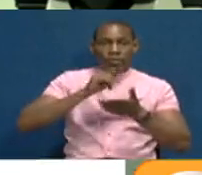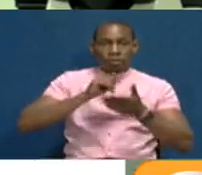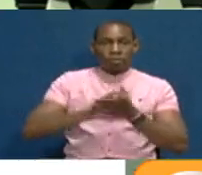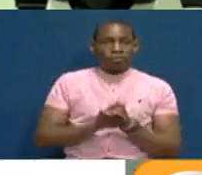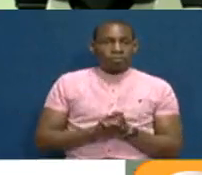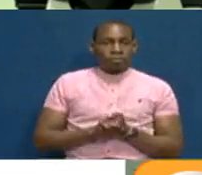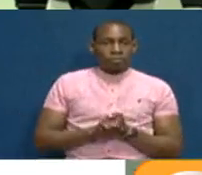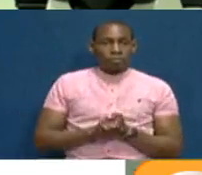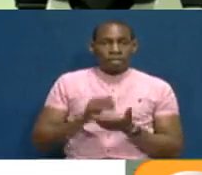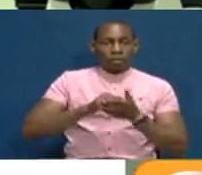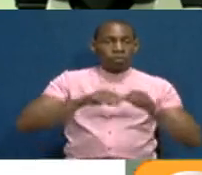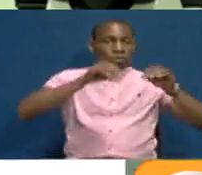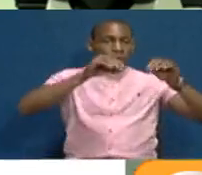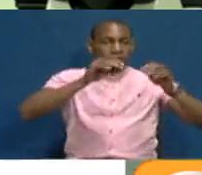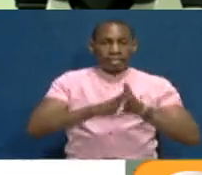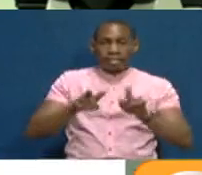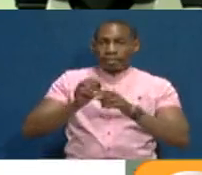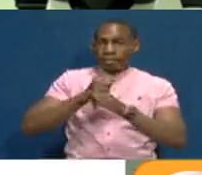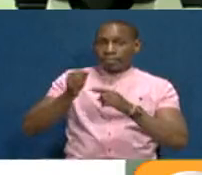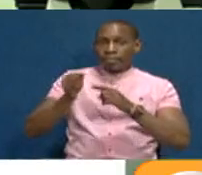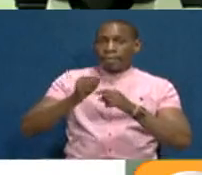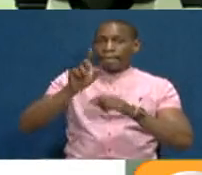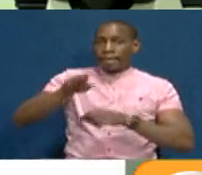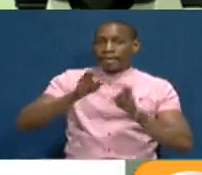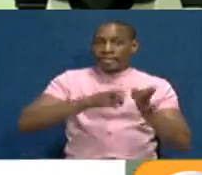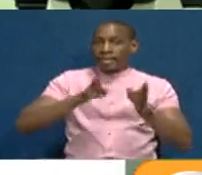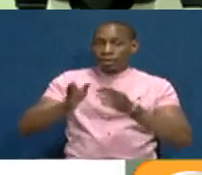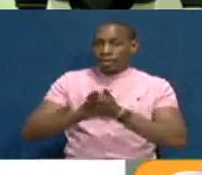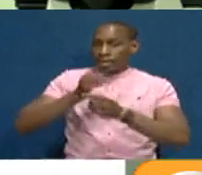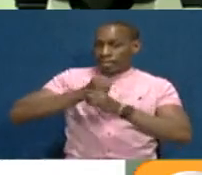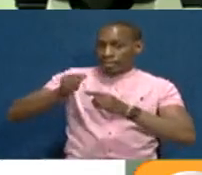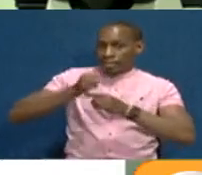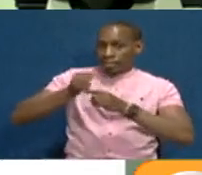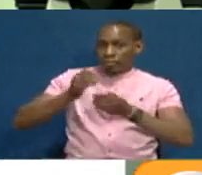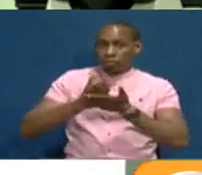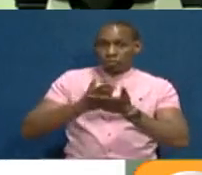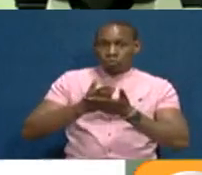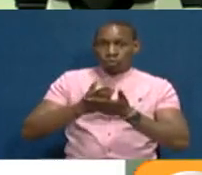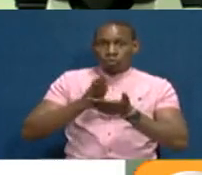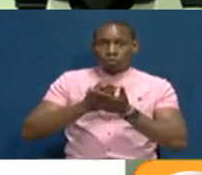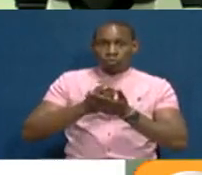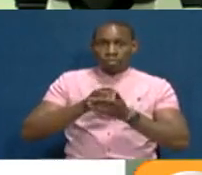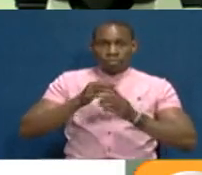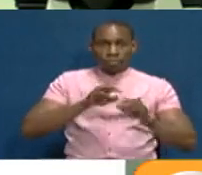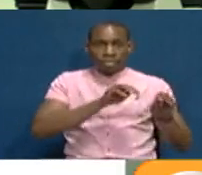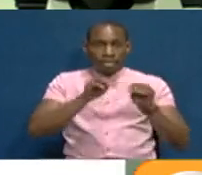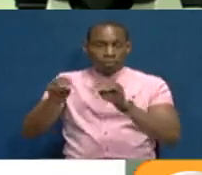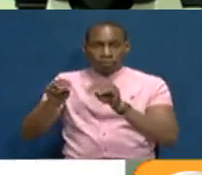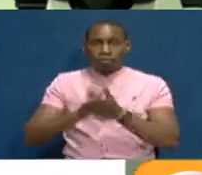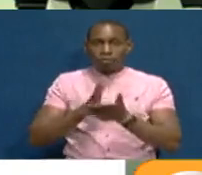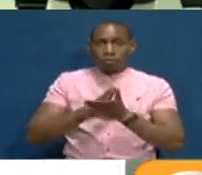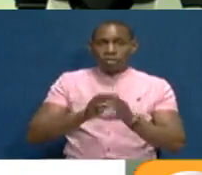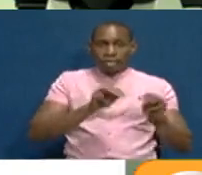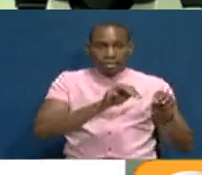quantity. The sperms must be normal. The sperms must be moving around, because it is the